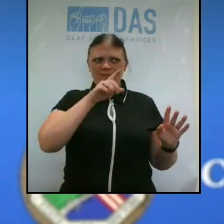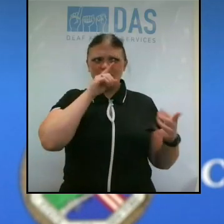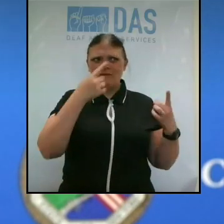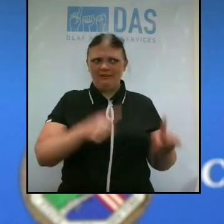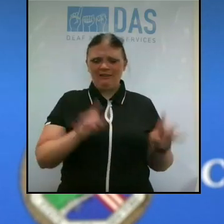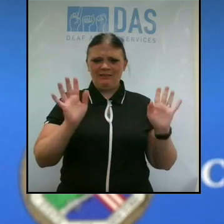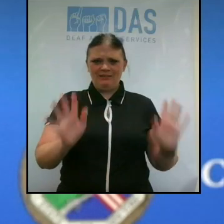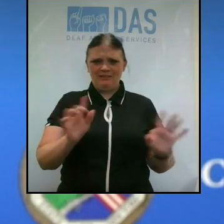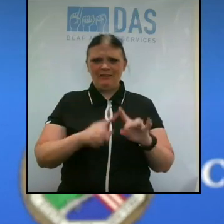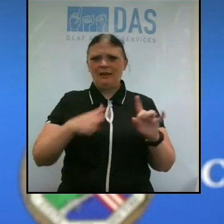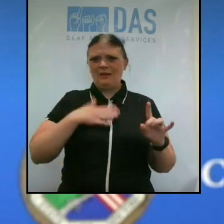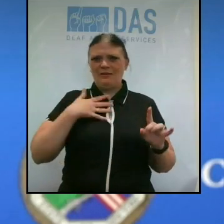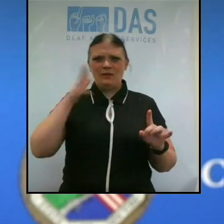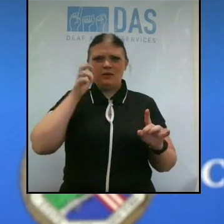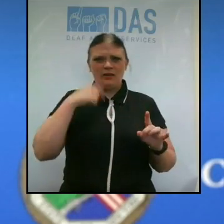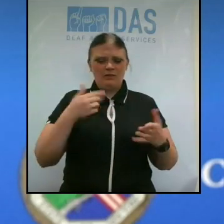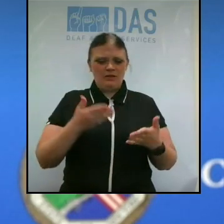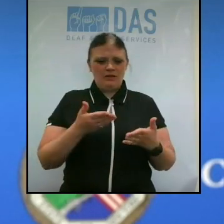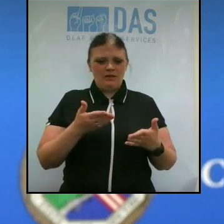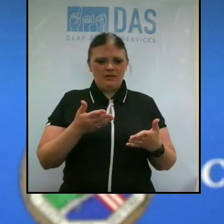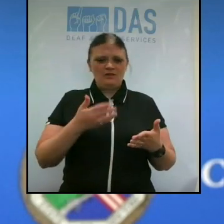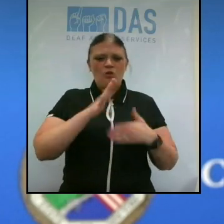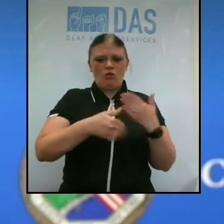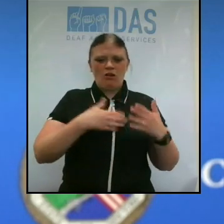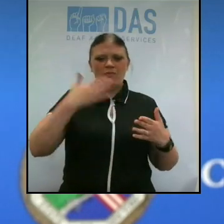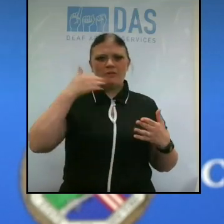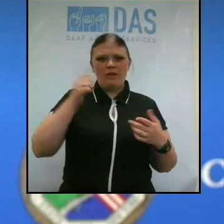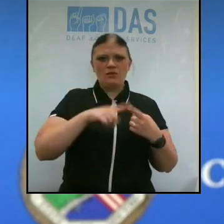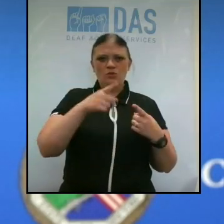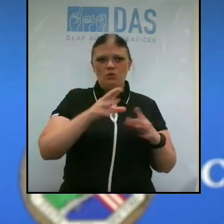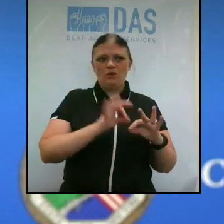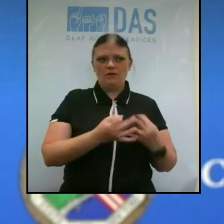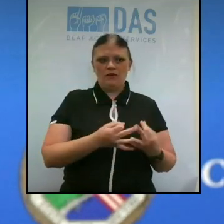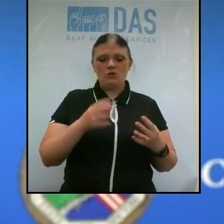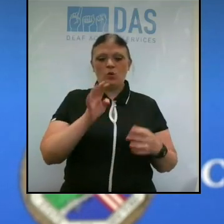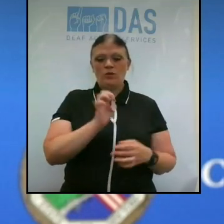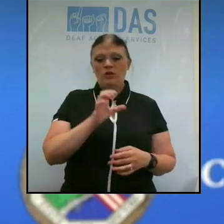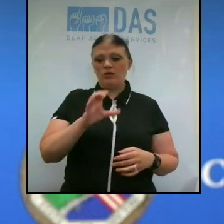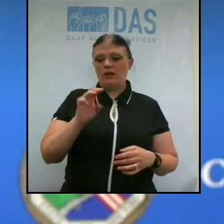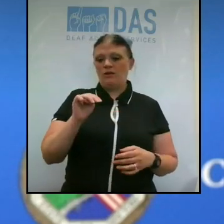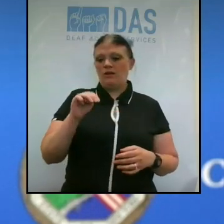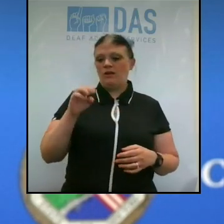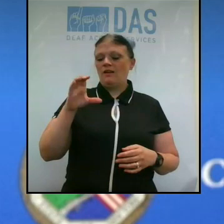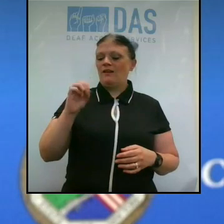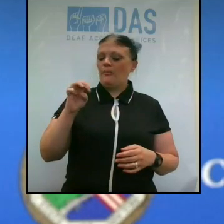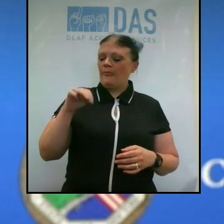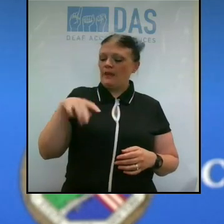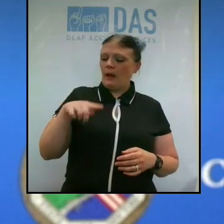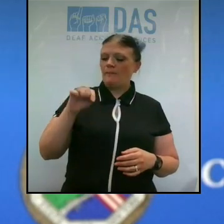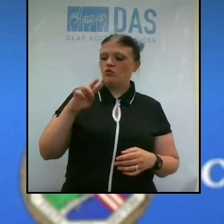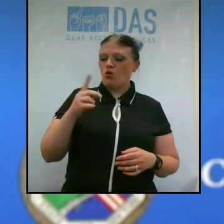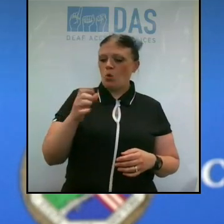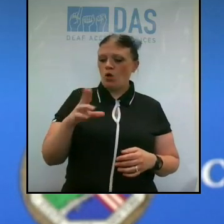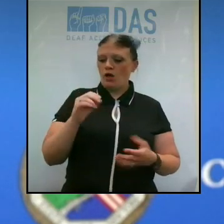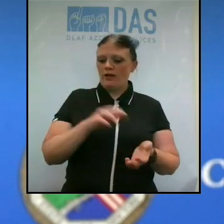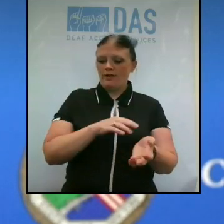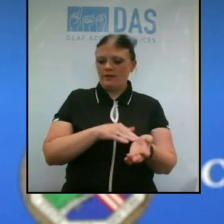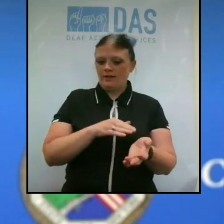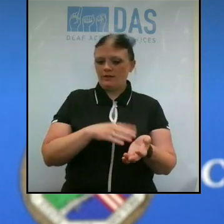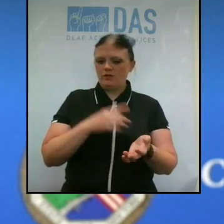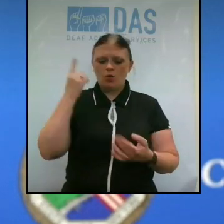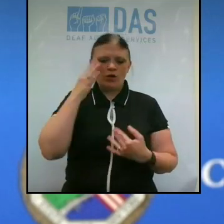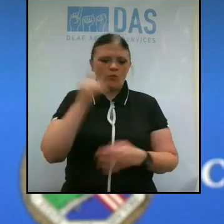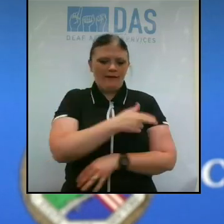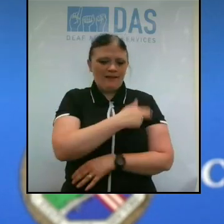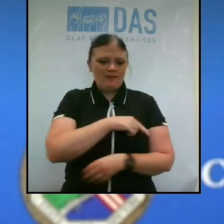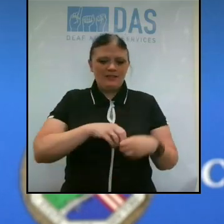there, but glad you can hear me all right. All my best to you and your family. The Erie County Comptroller, as well as doctors, are wondering why hospitals in Erie